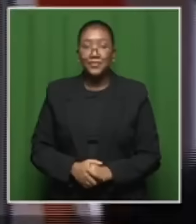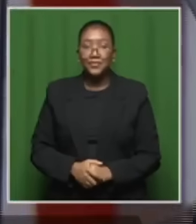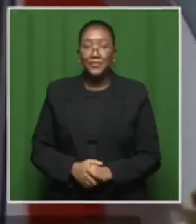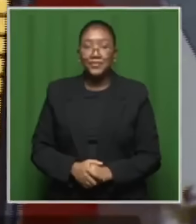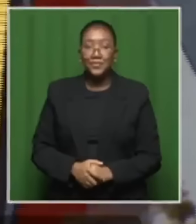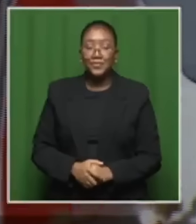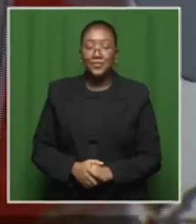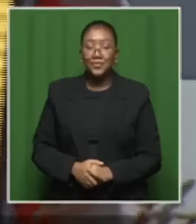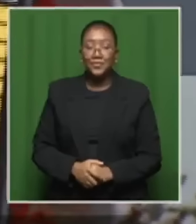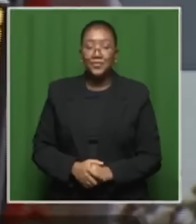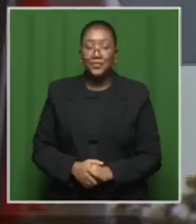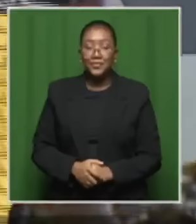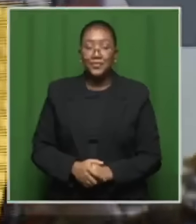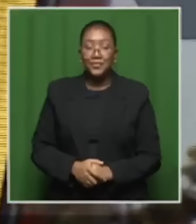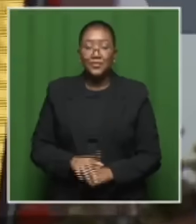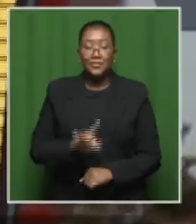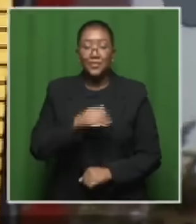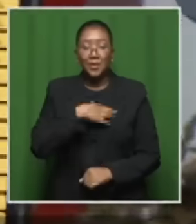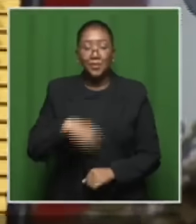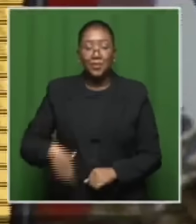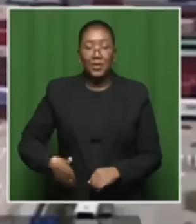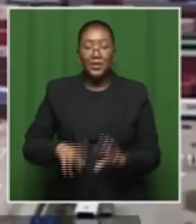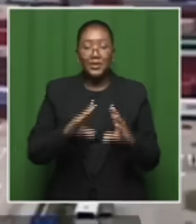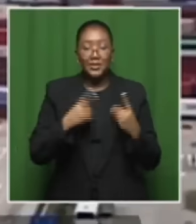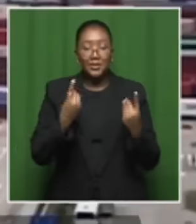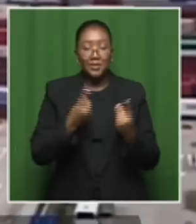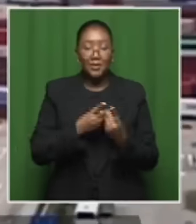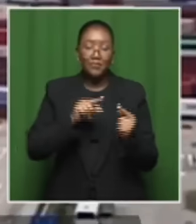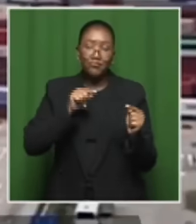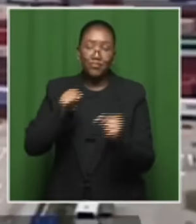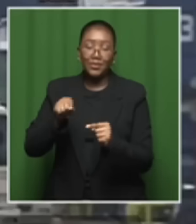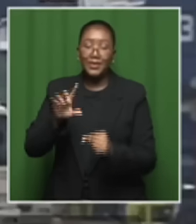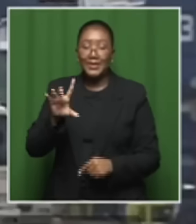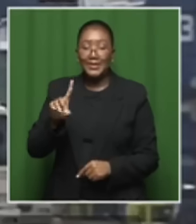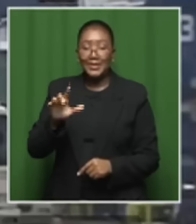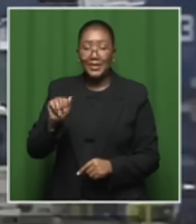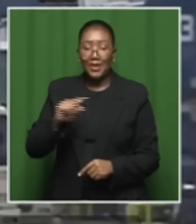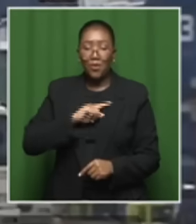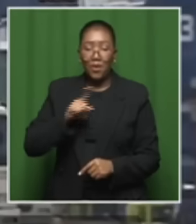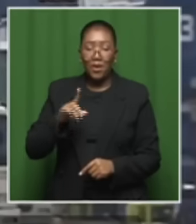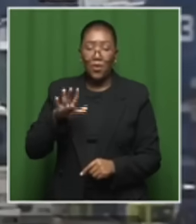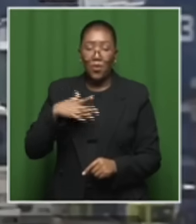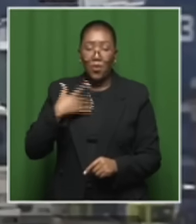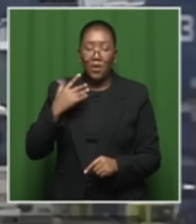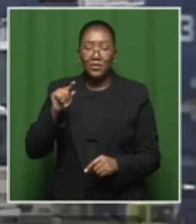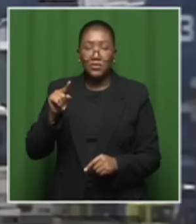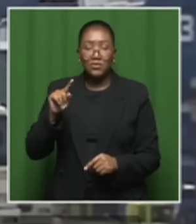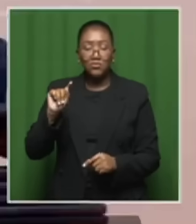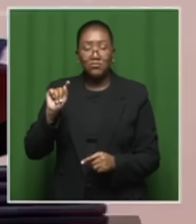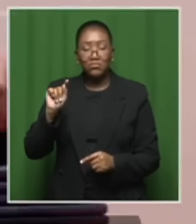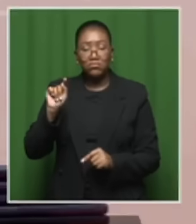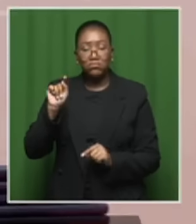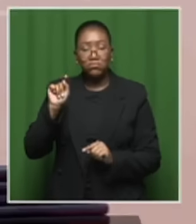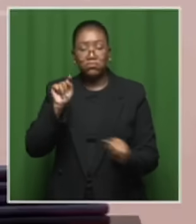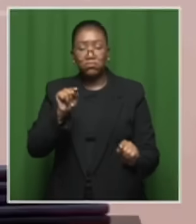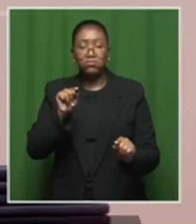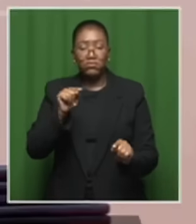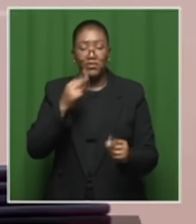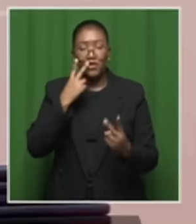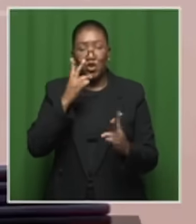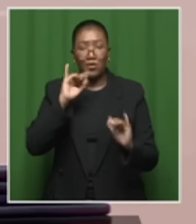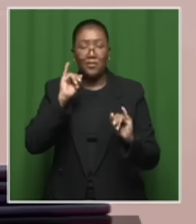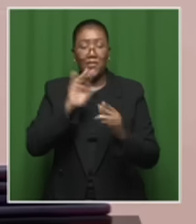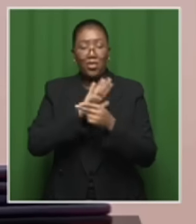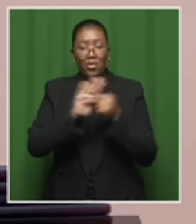Now, the presidency has slammed the DA, saying it's seeking to sensationalize the issue in view of the U.S.'s pending trade